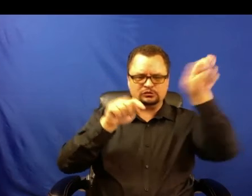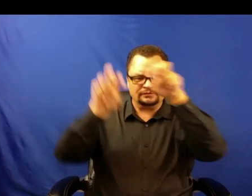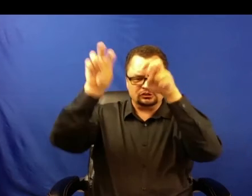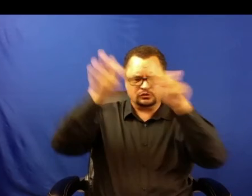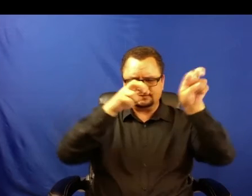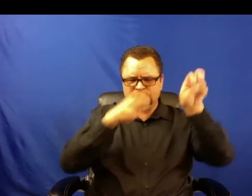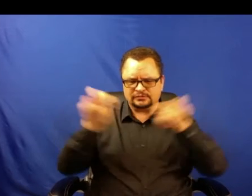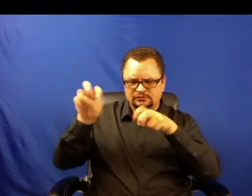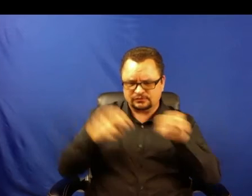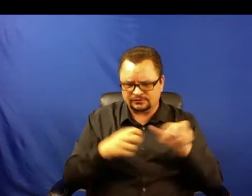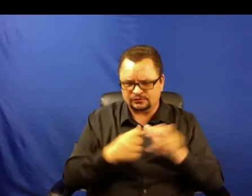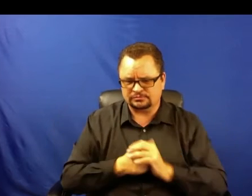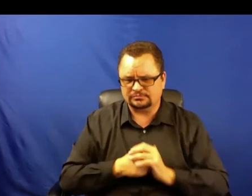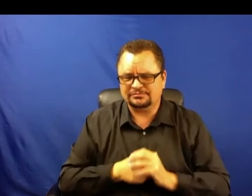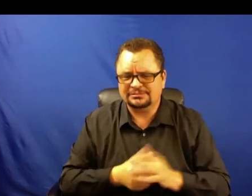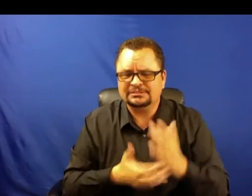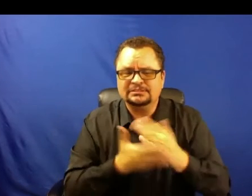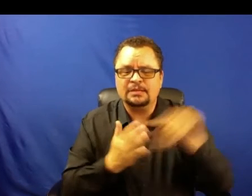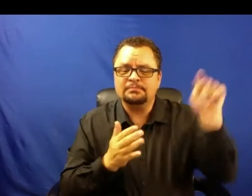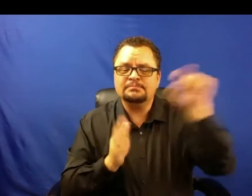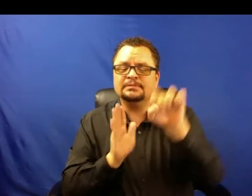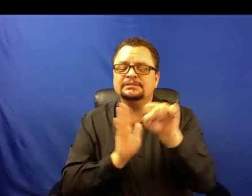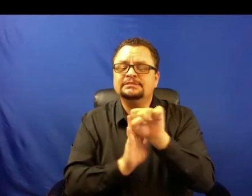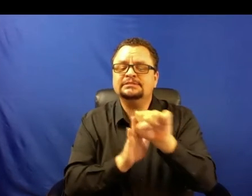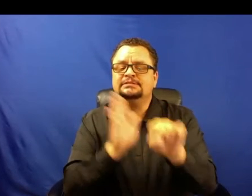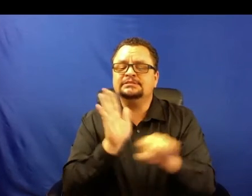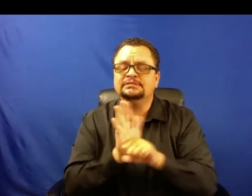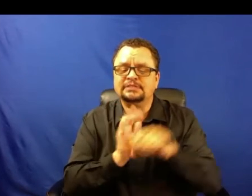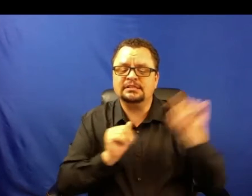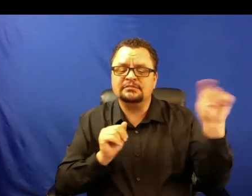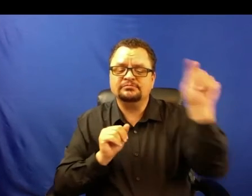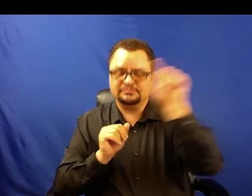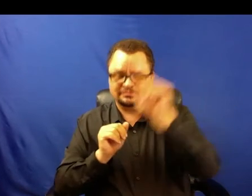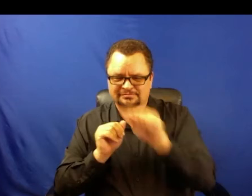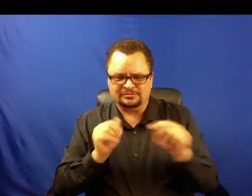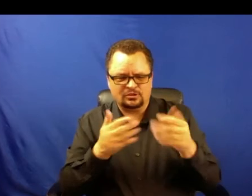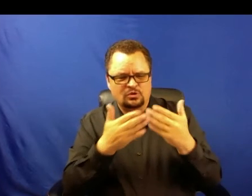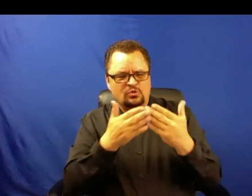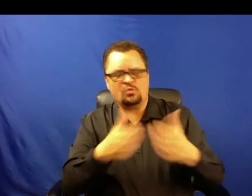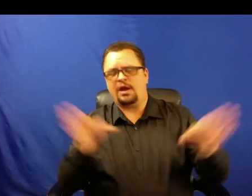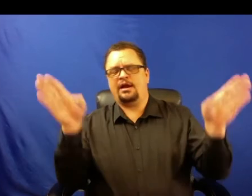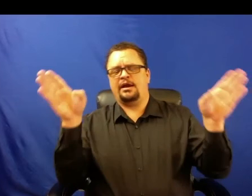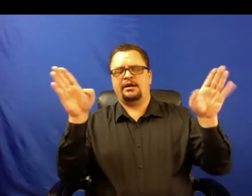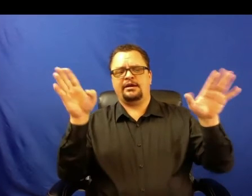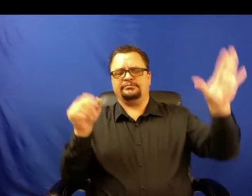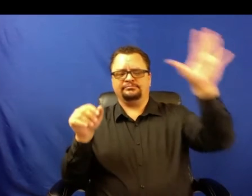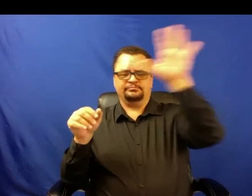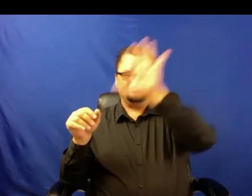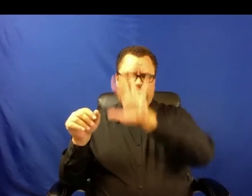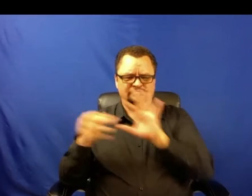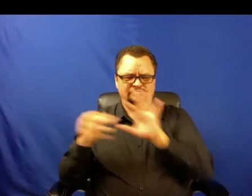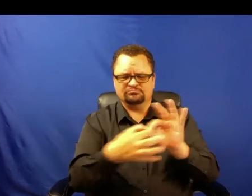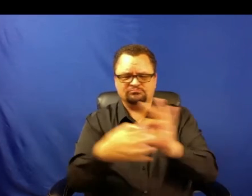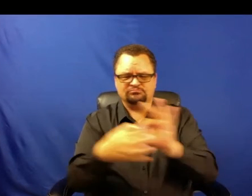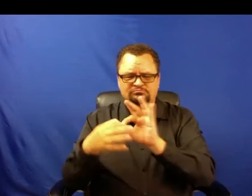consortium. I don't know that they call it a consortium, but they work with the hospital association to assure that there